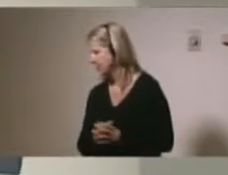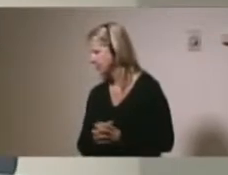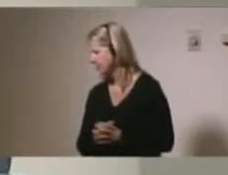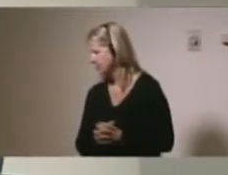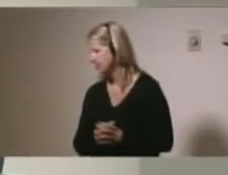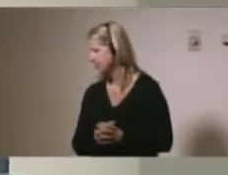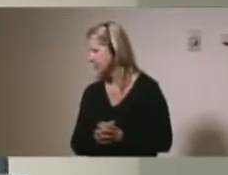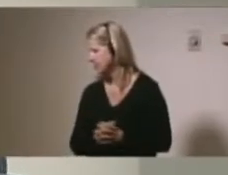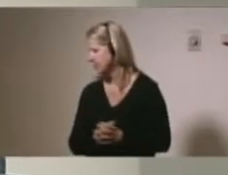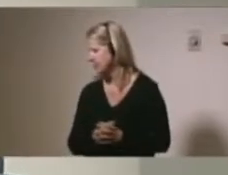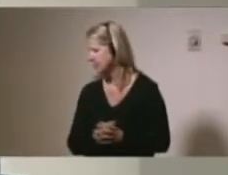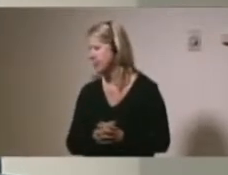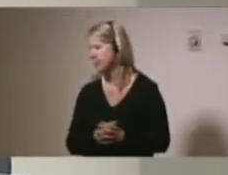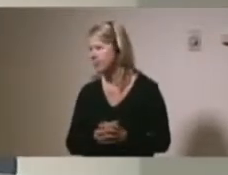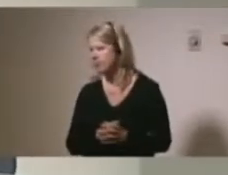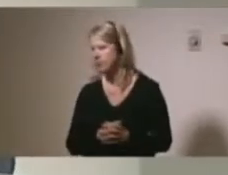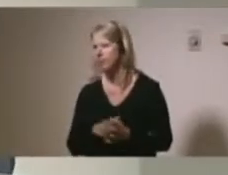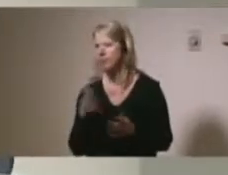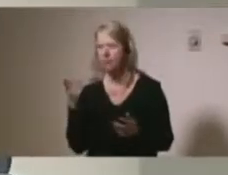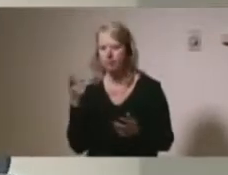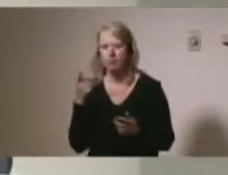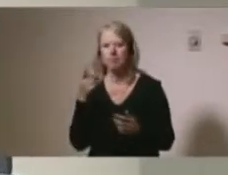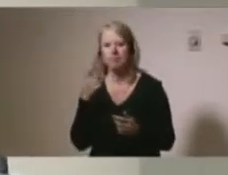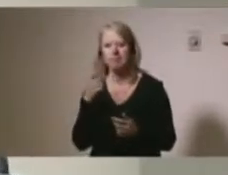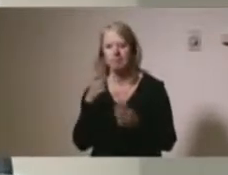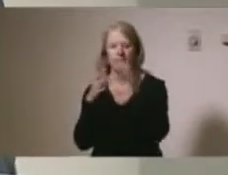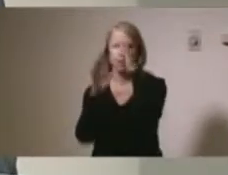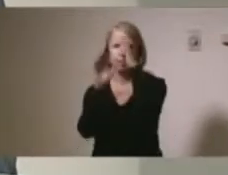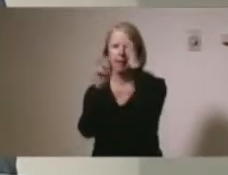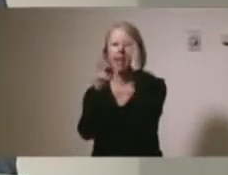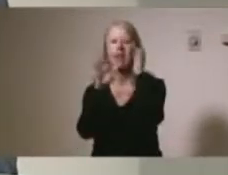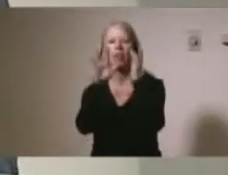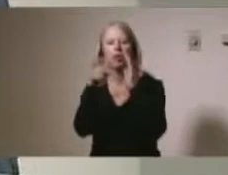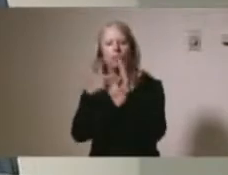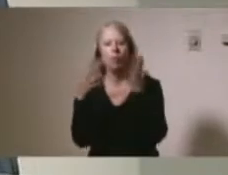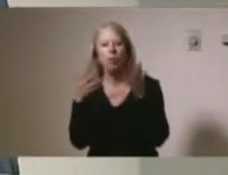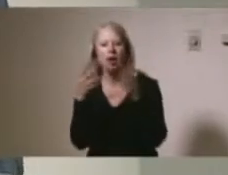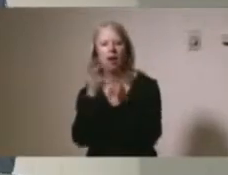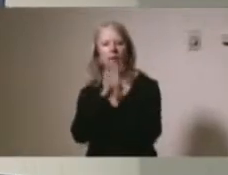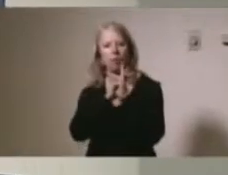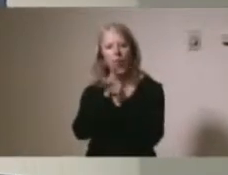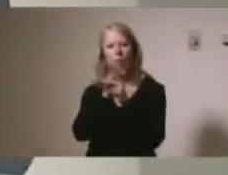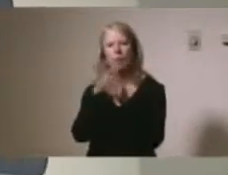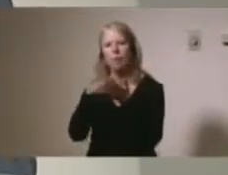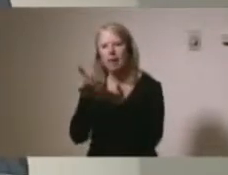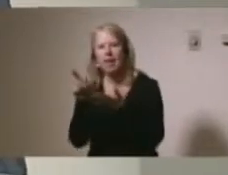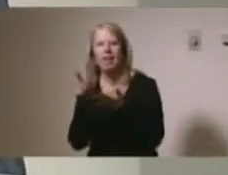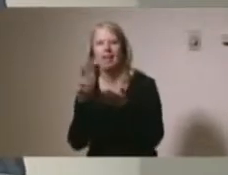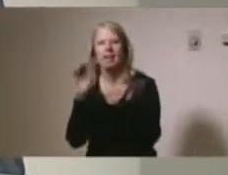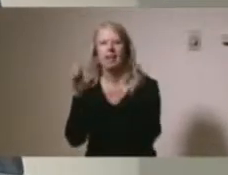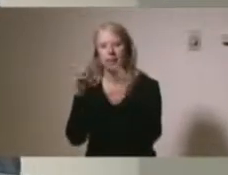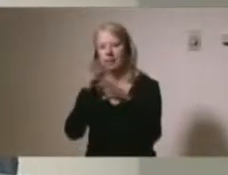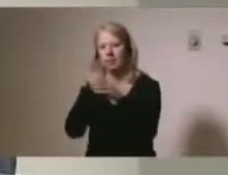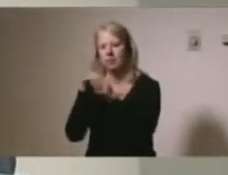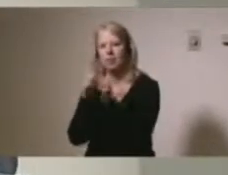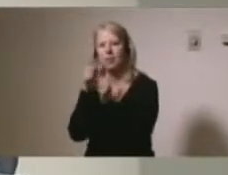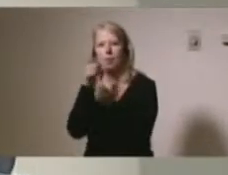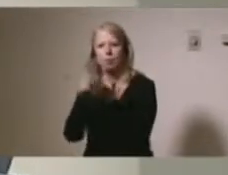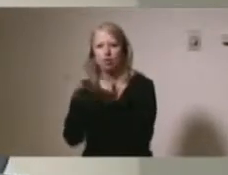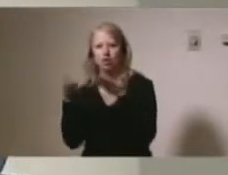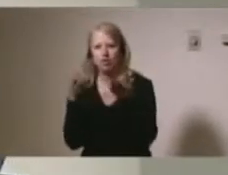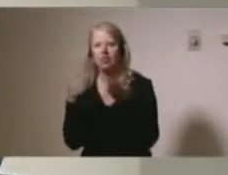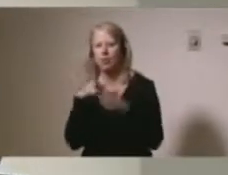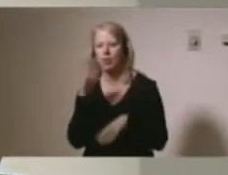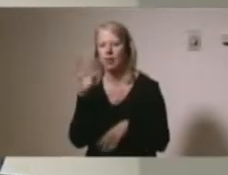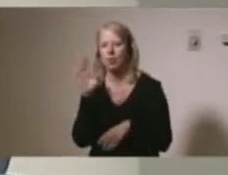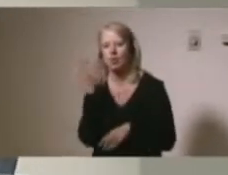concerning loans, payments, the role of banks, and the postal service. So we'll hear them one after the